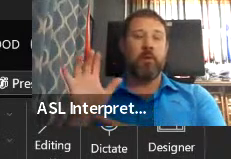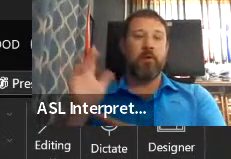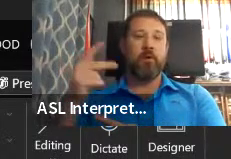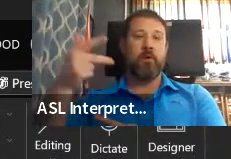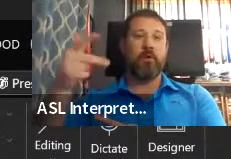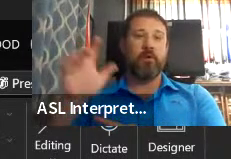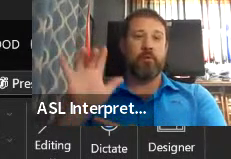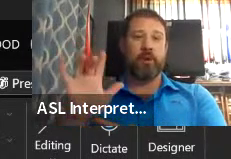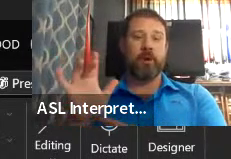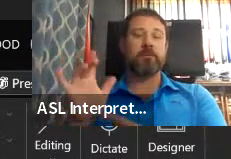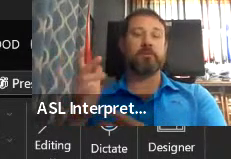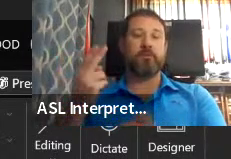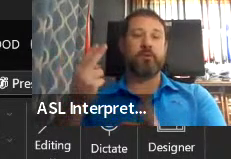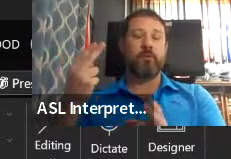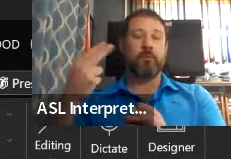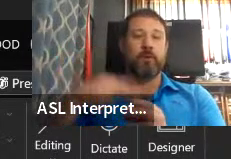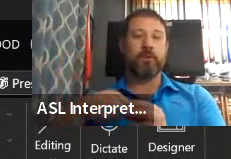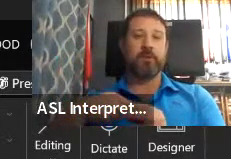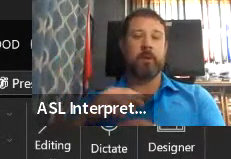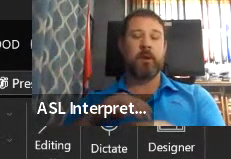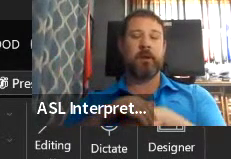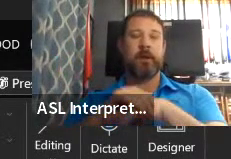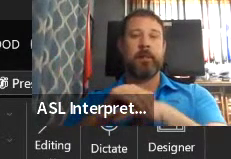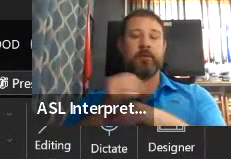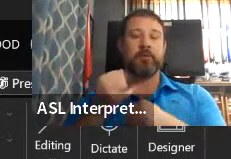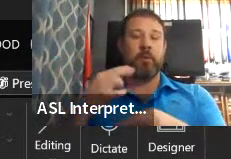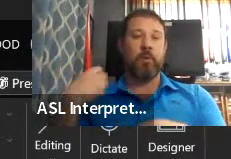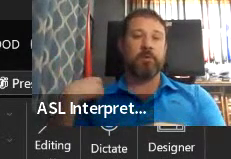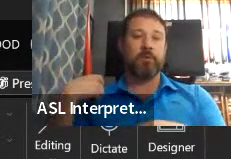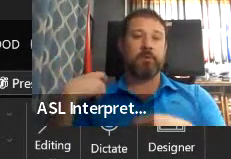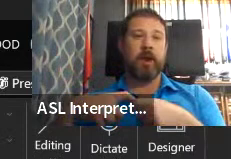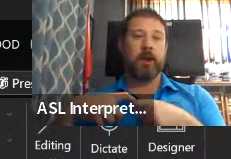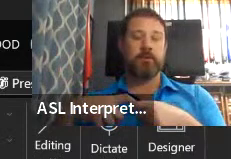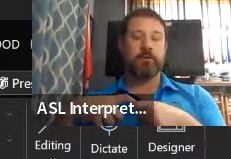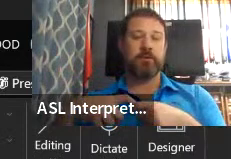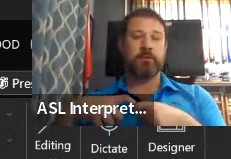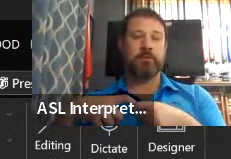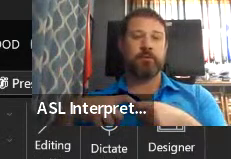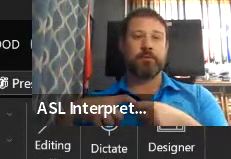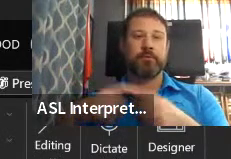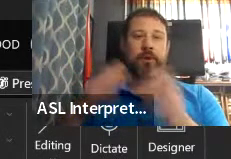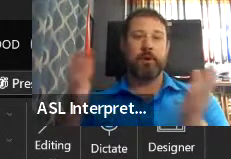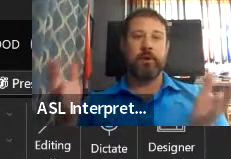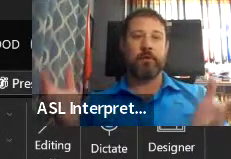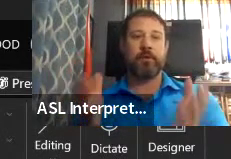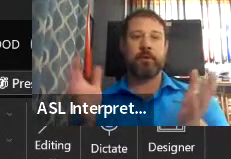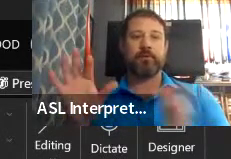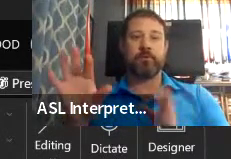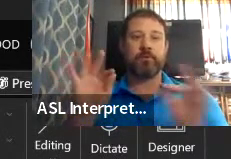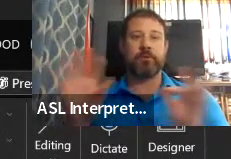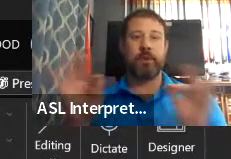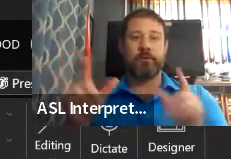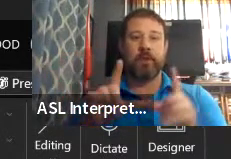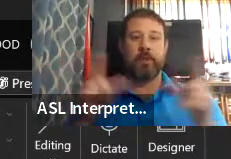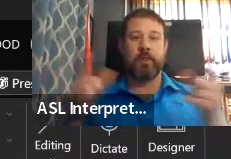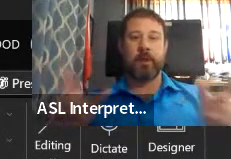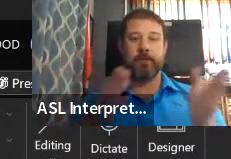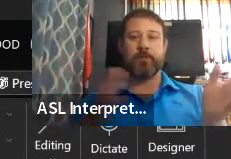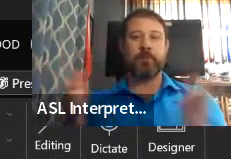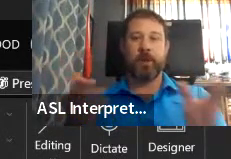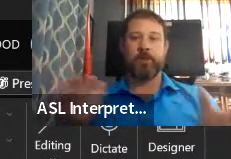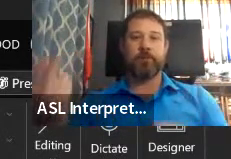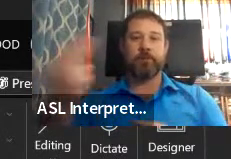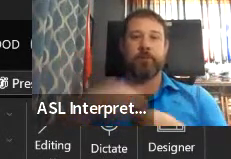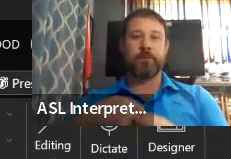in order to participate. In English or Spanish, we encourage everyone to select the language in which they plan to